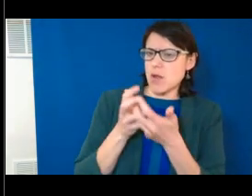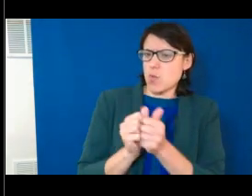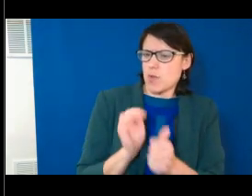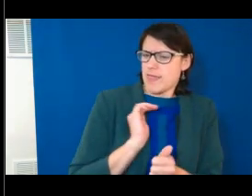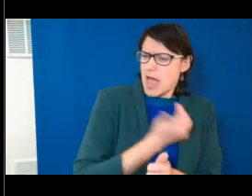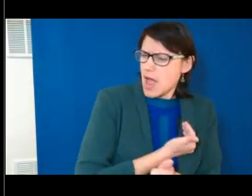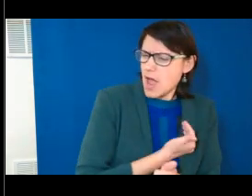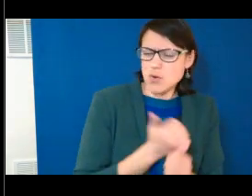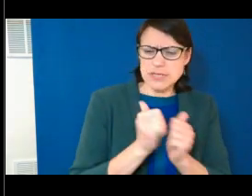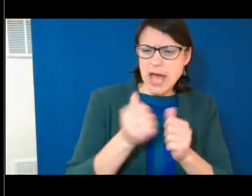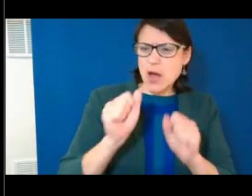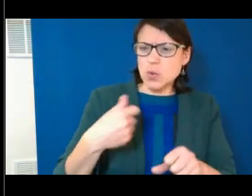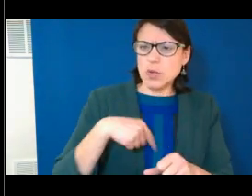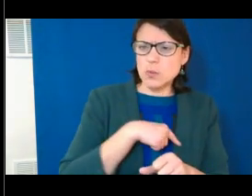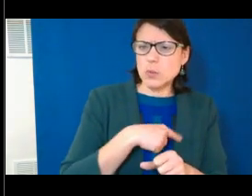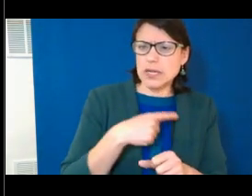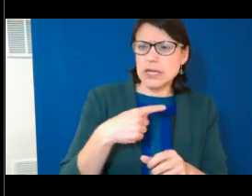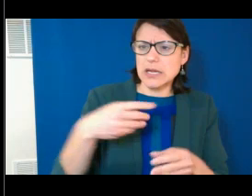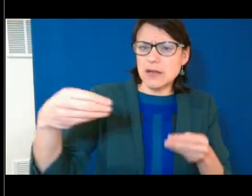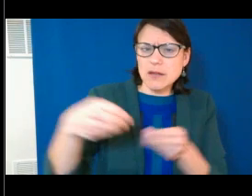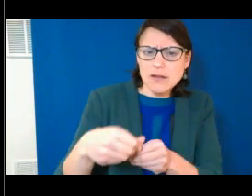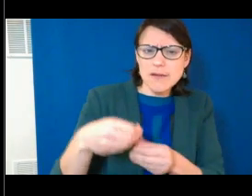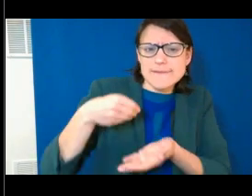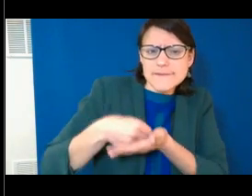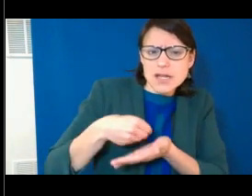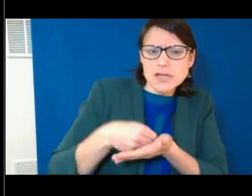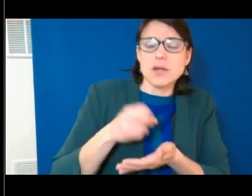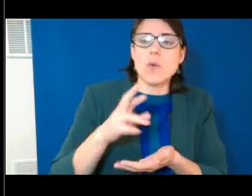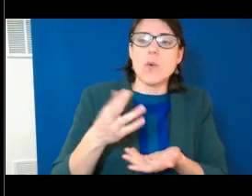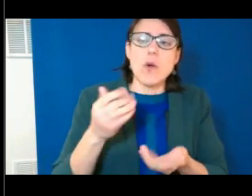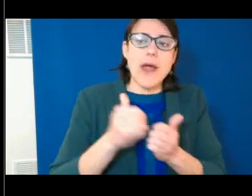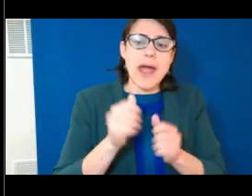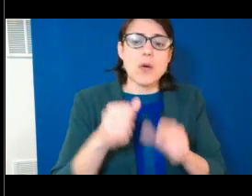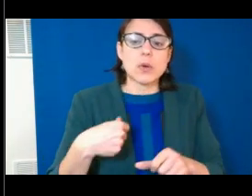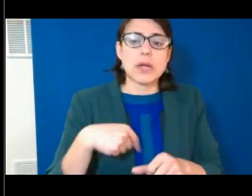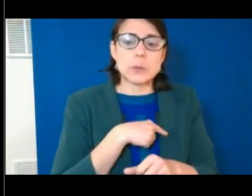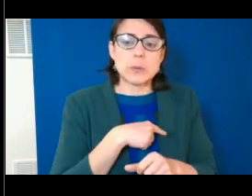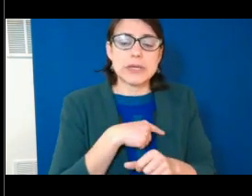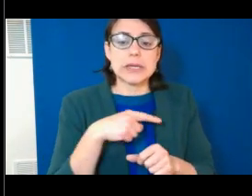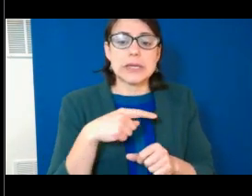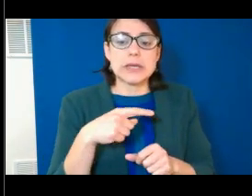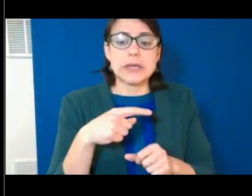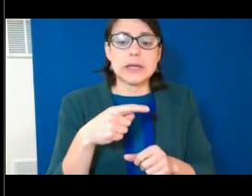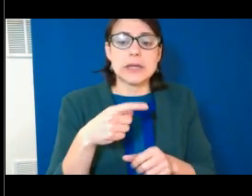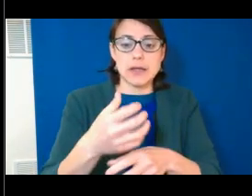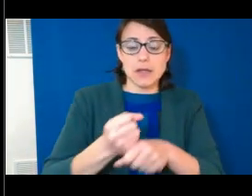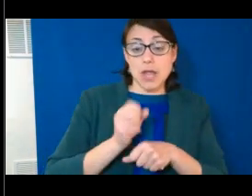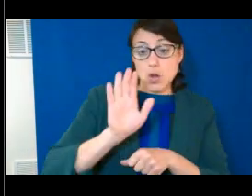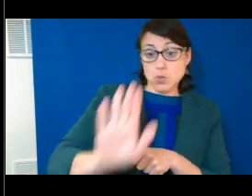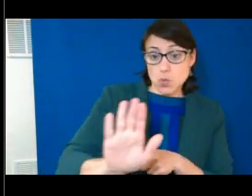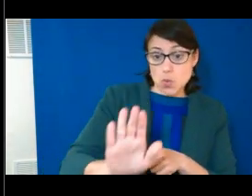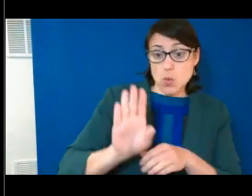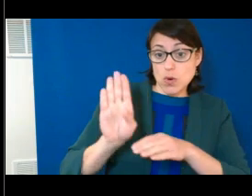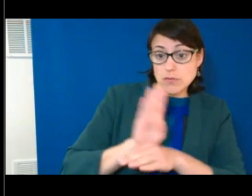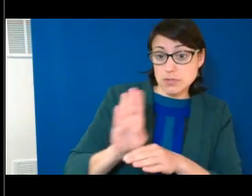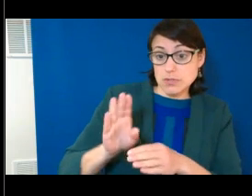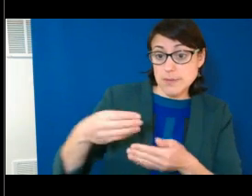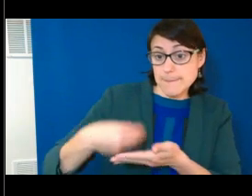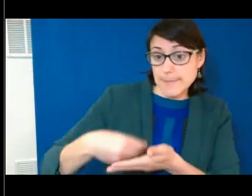funds? Or how do we bring your corporate dollars through our NGO that can then release public sector dollars?